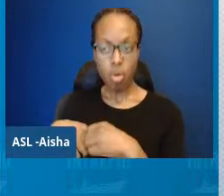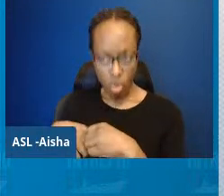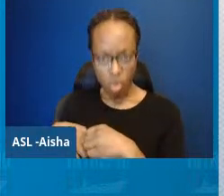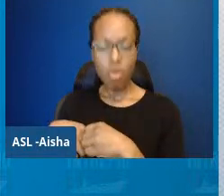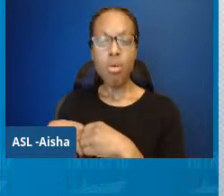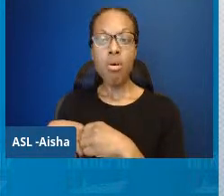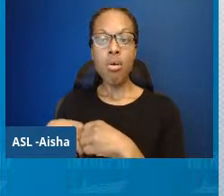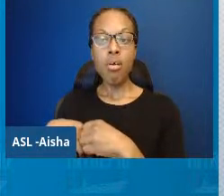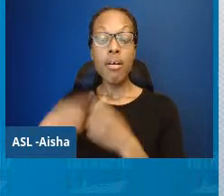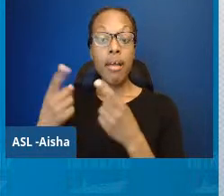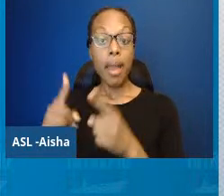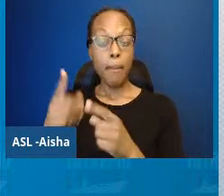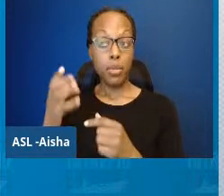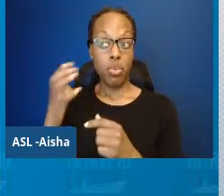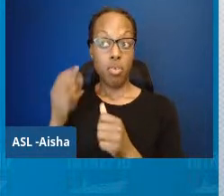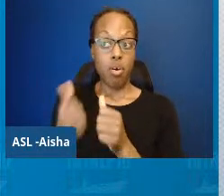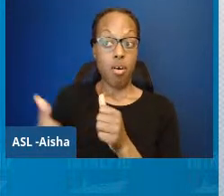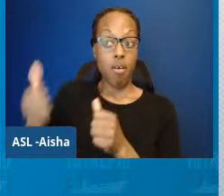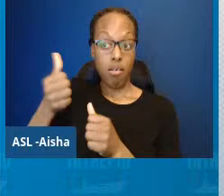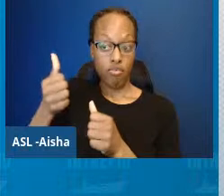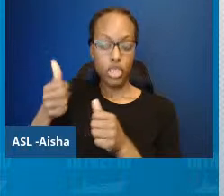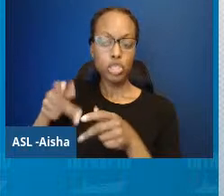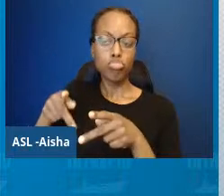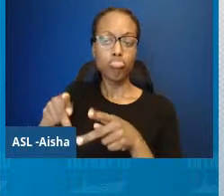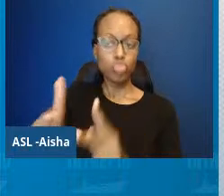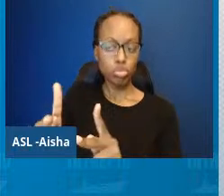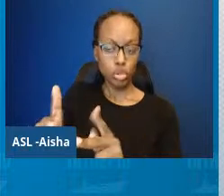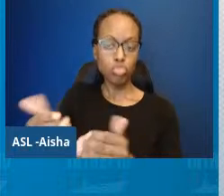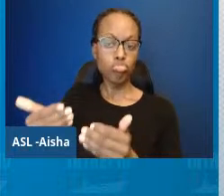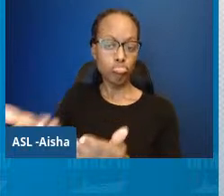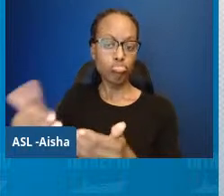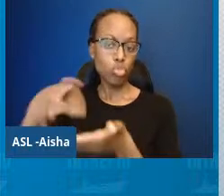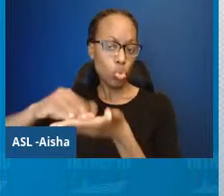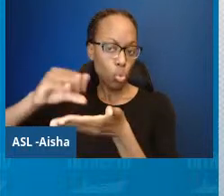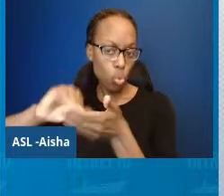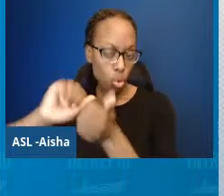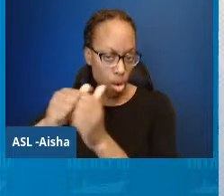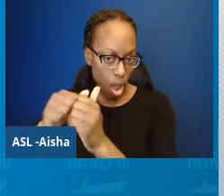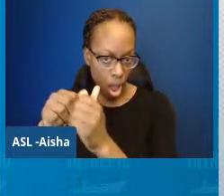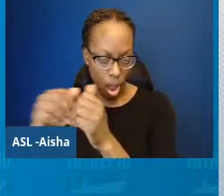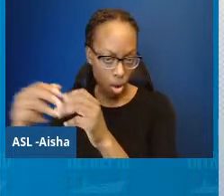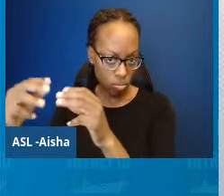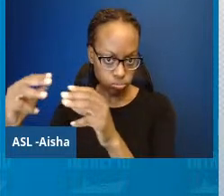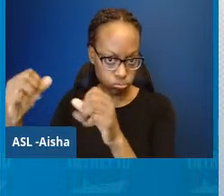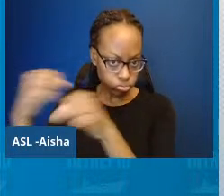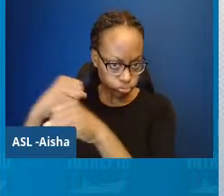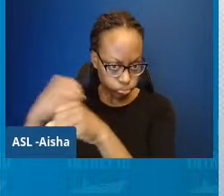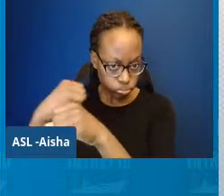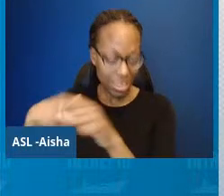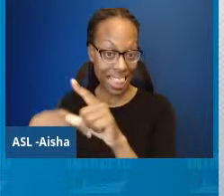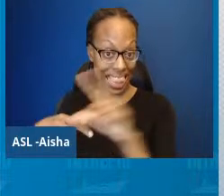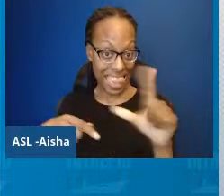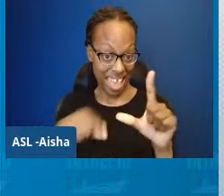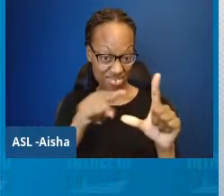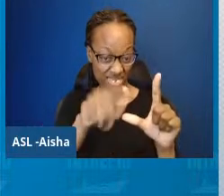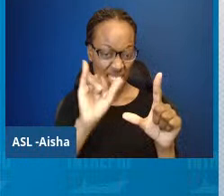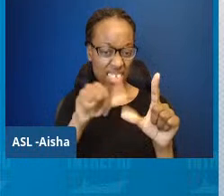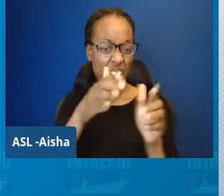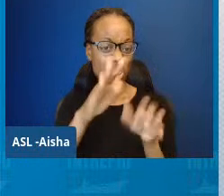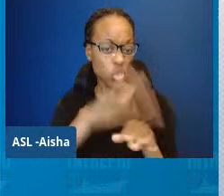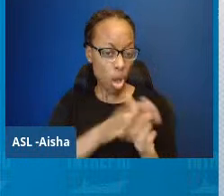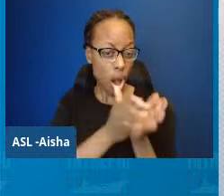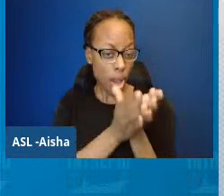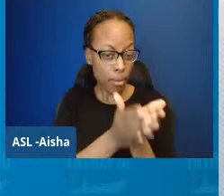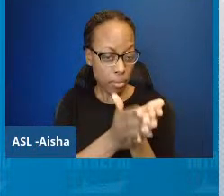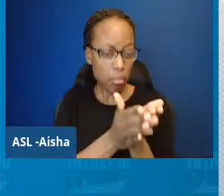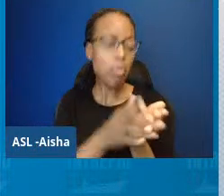their officers and from the captain. And while this image on the left is not on Intrepid, it highlights